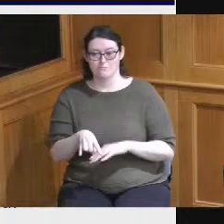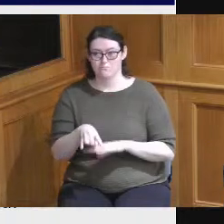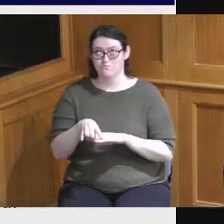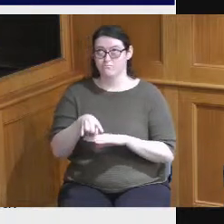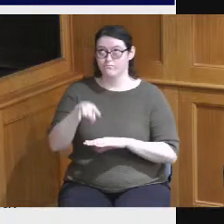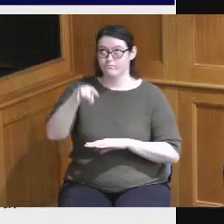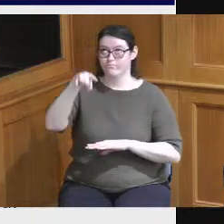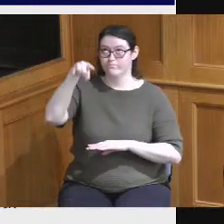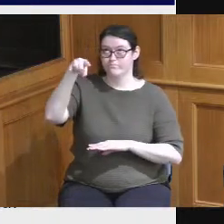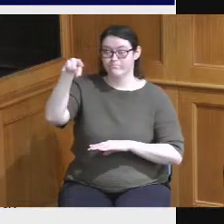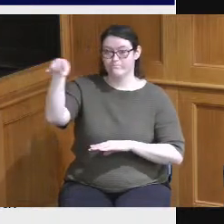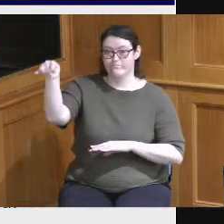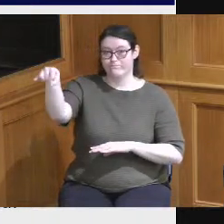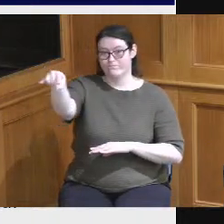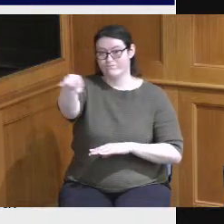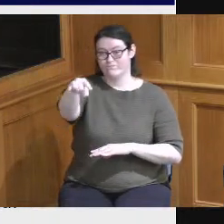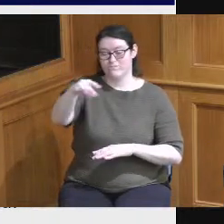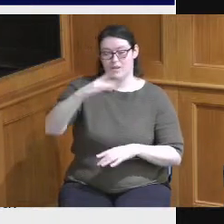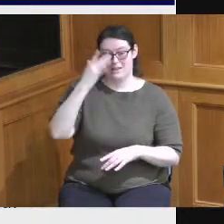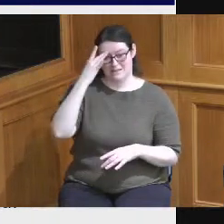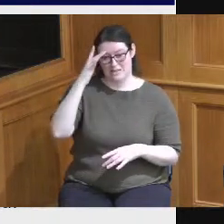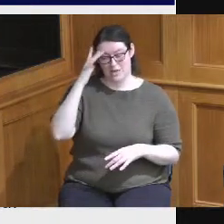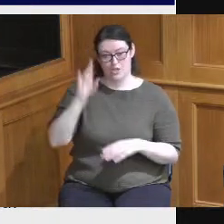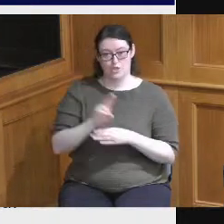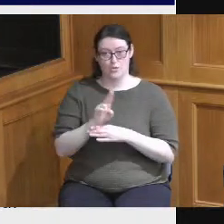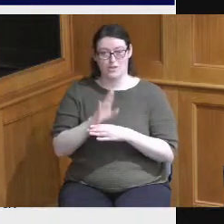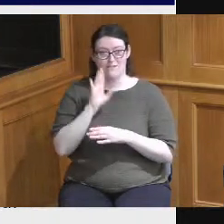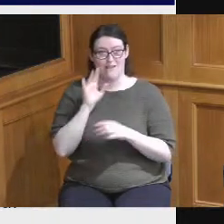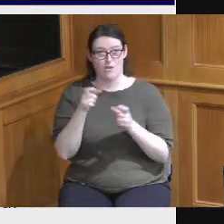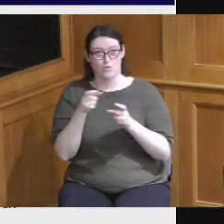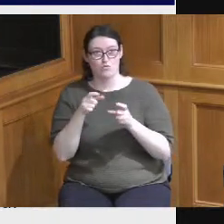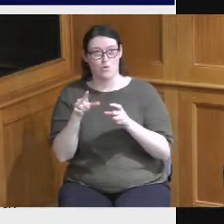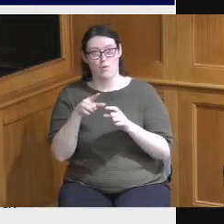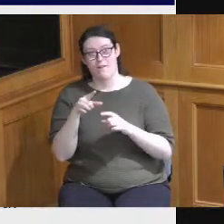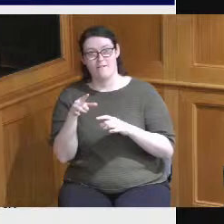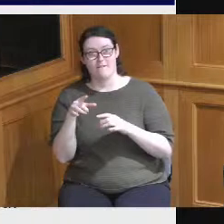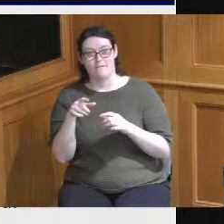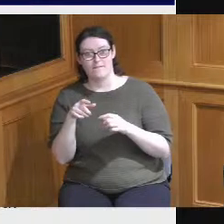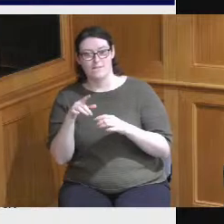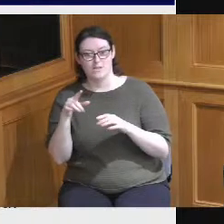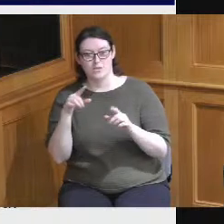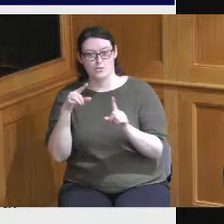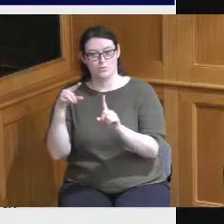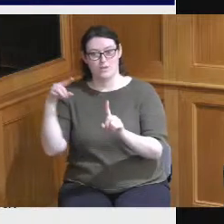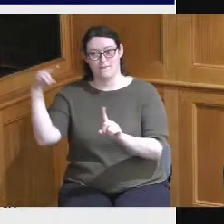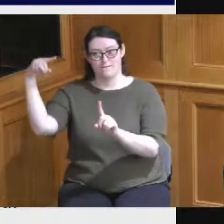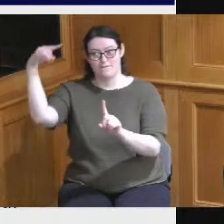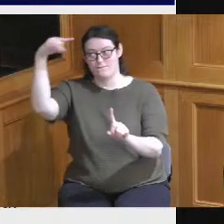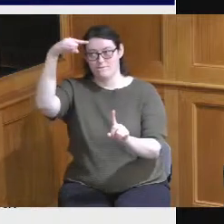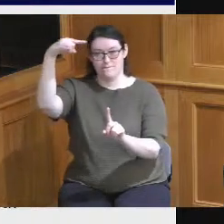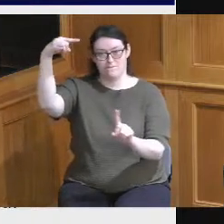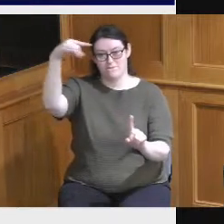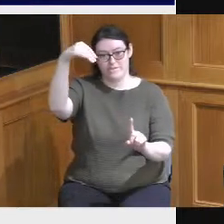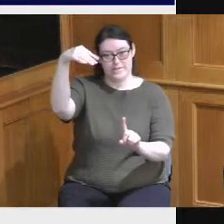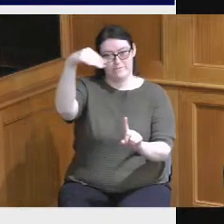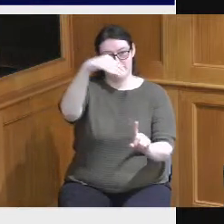and the intel unit will be able to fly them to cover the officer. It's pretty amazing technology.